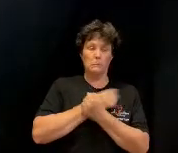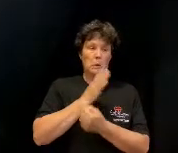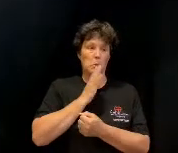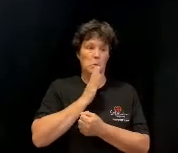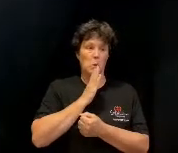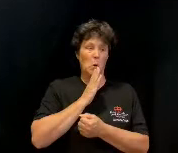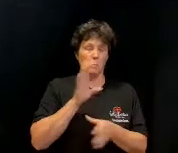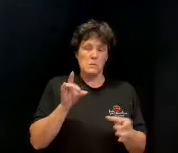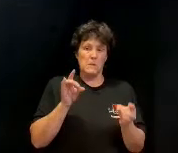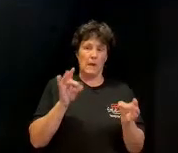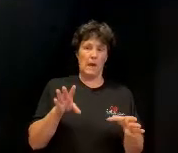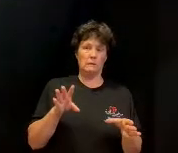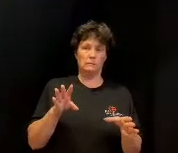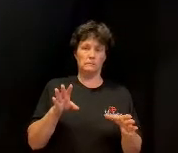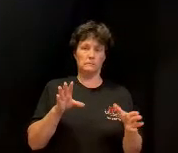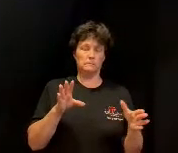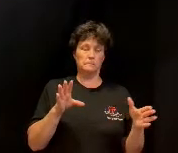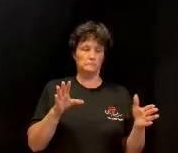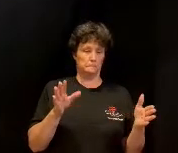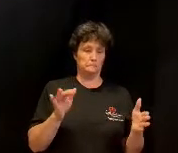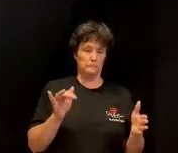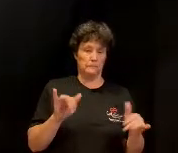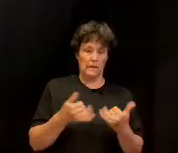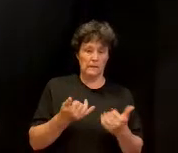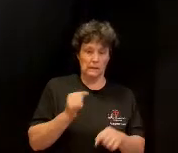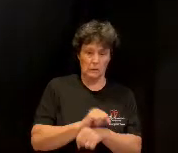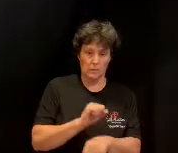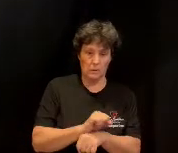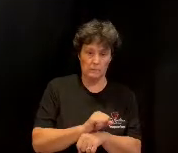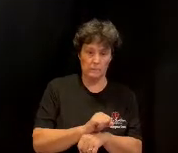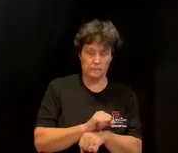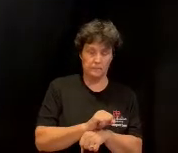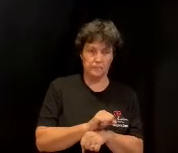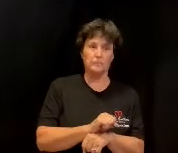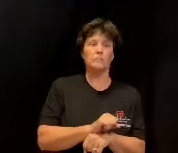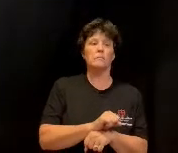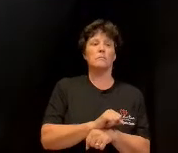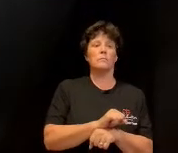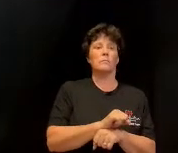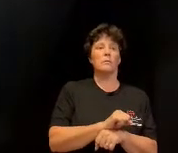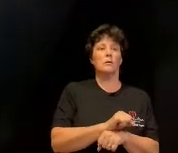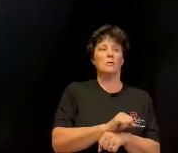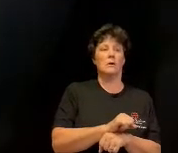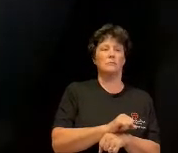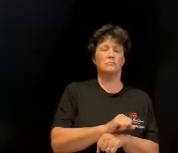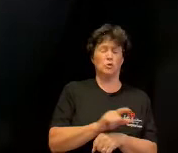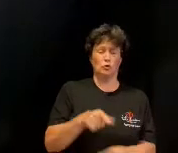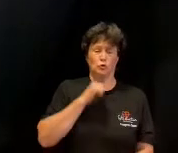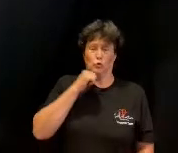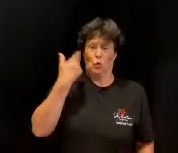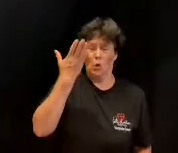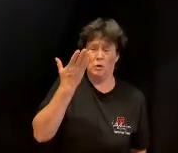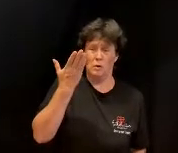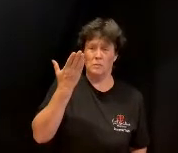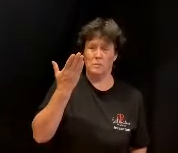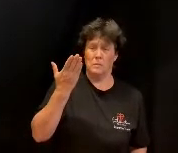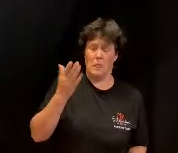Okay? That always equals out. It always comes out as hate. Right? Well, don't you know the Bible